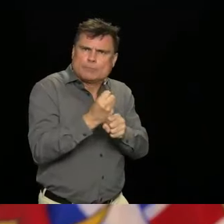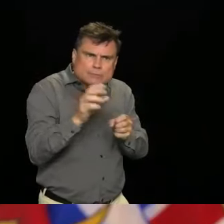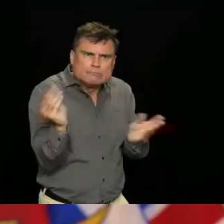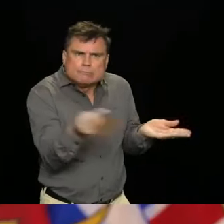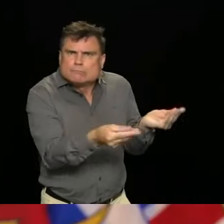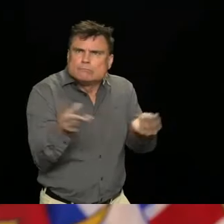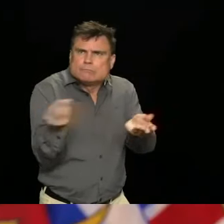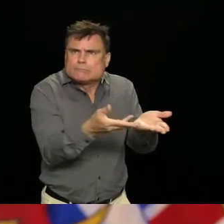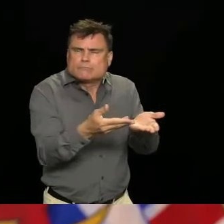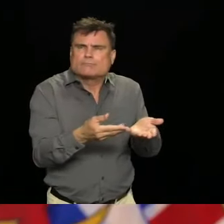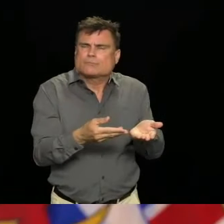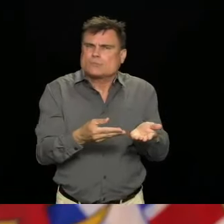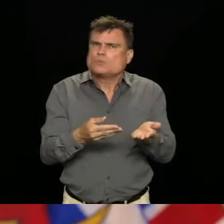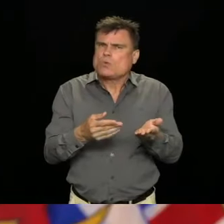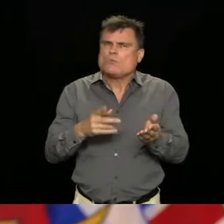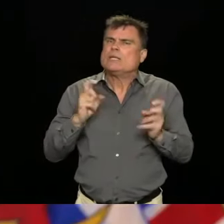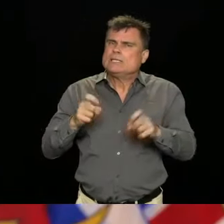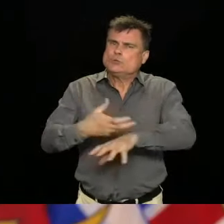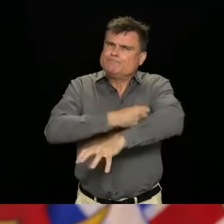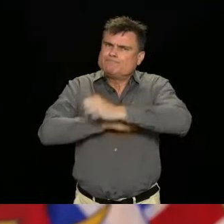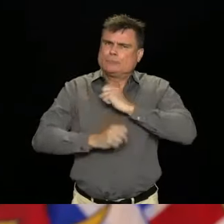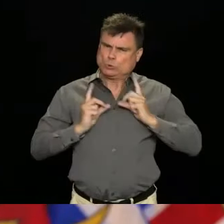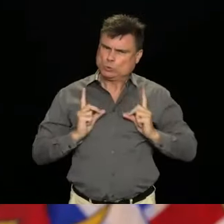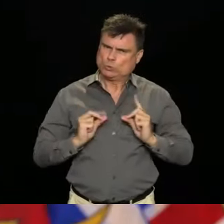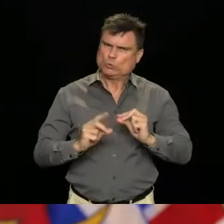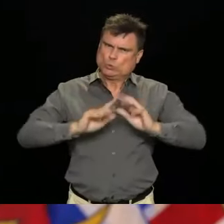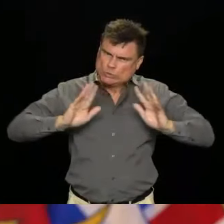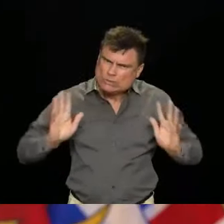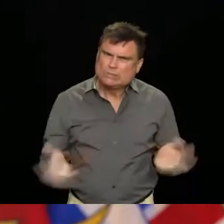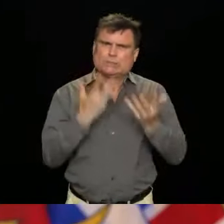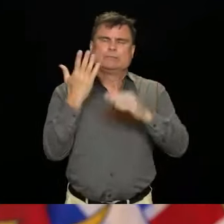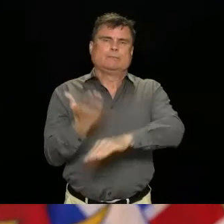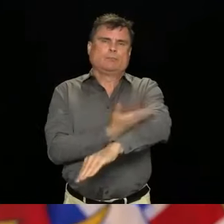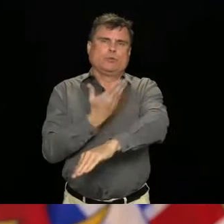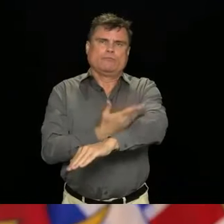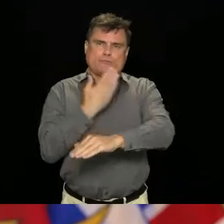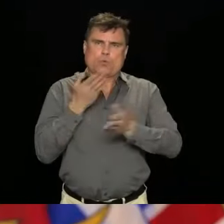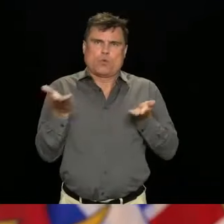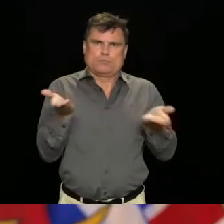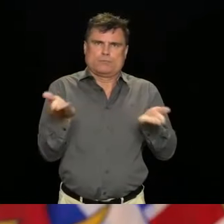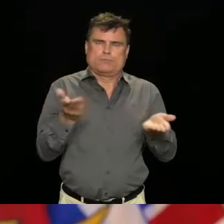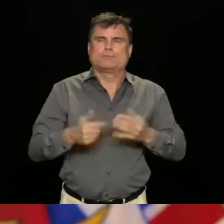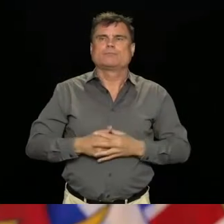recover. Next question is from Vaughn Palmer, Vancouver Sun.